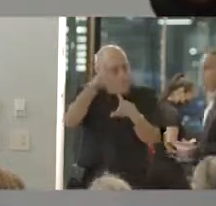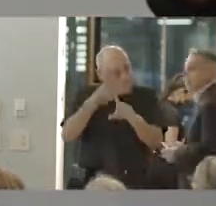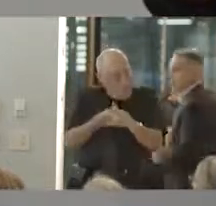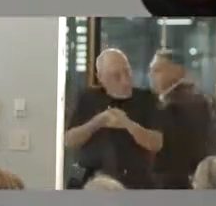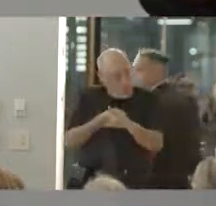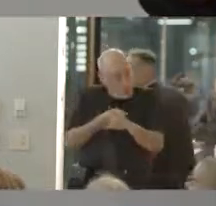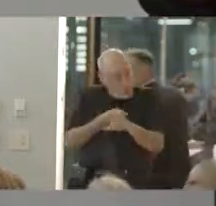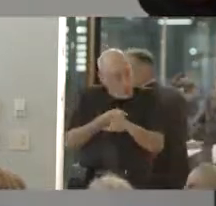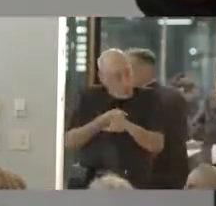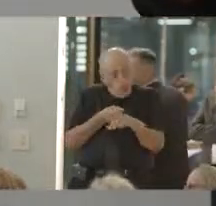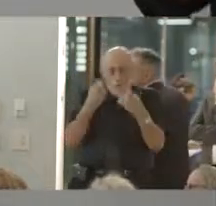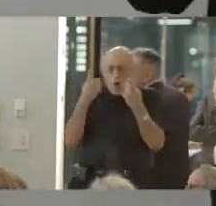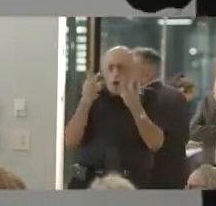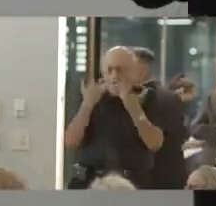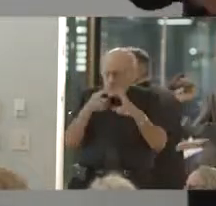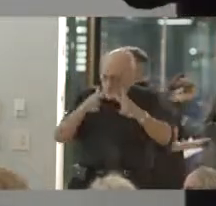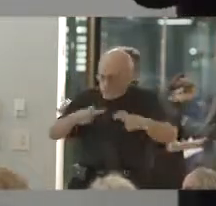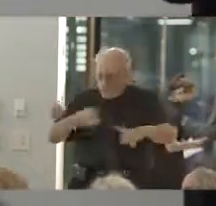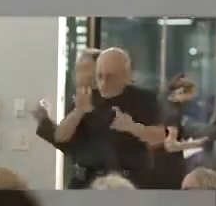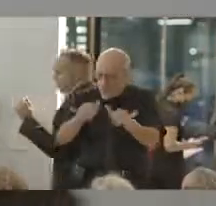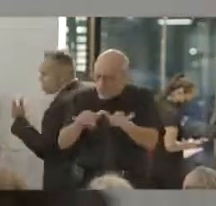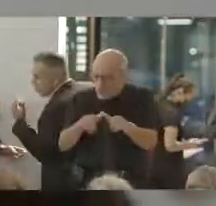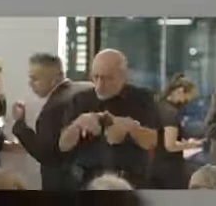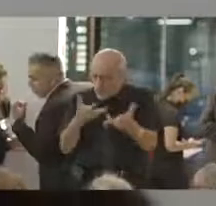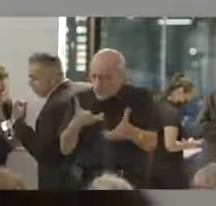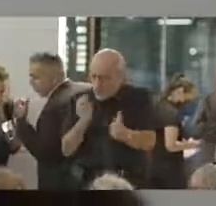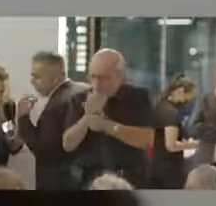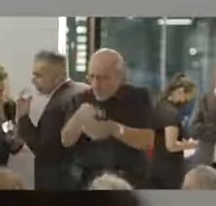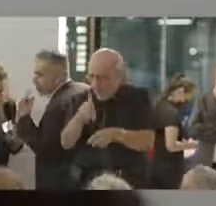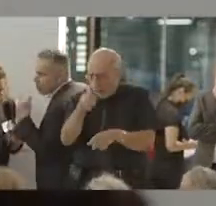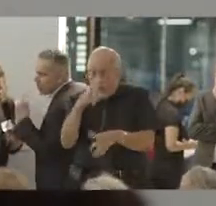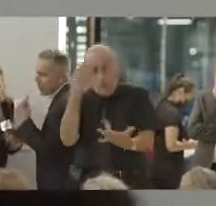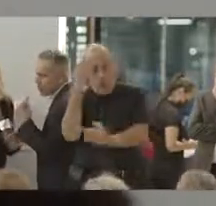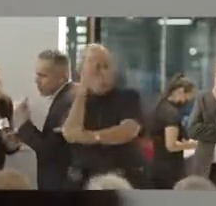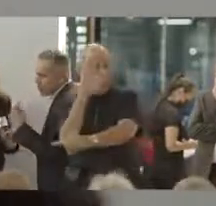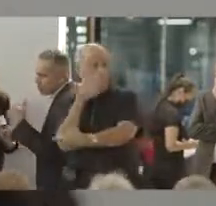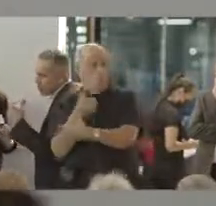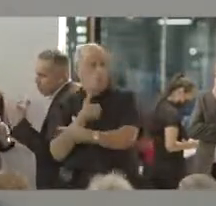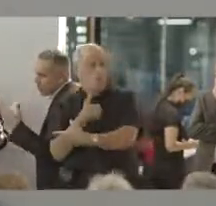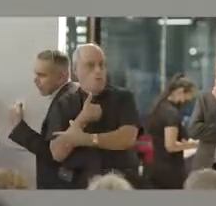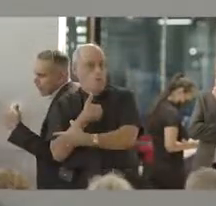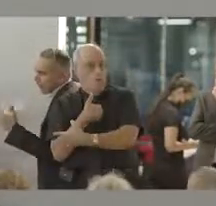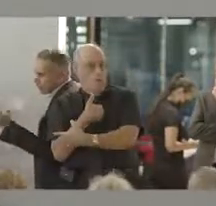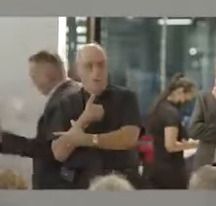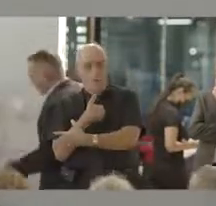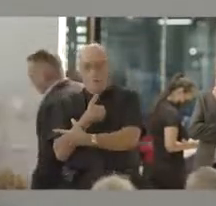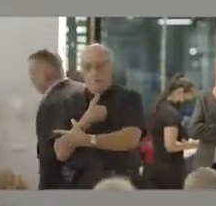Or moving it south, I don't know. I mean,